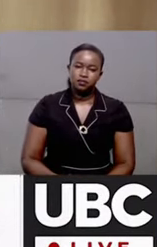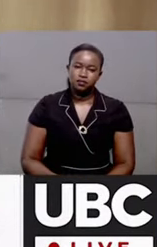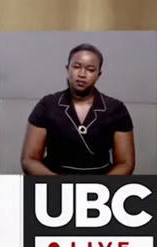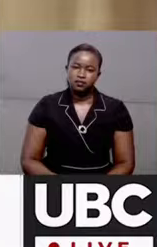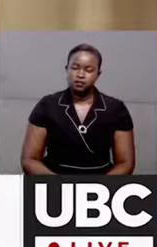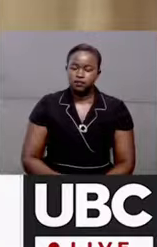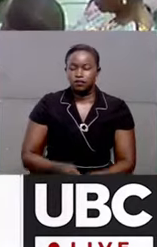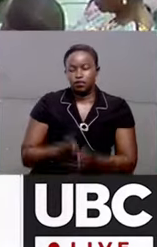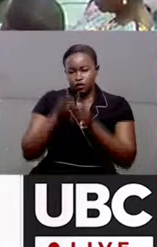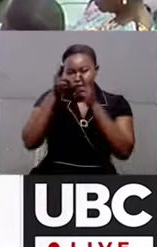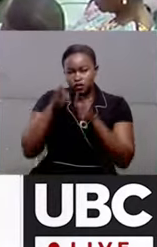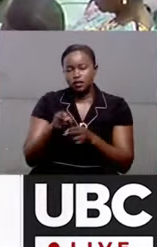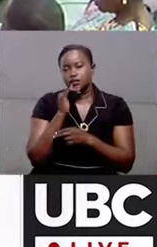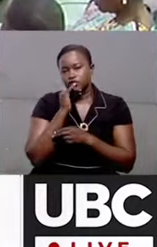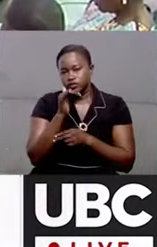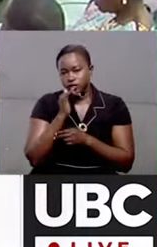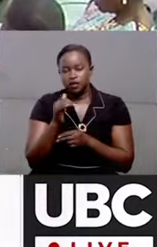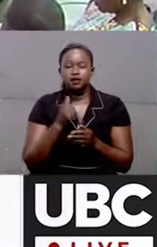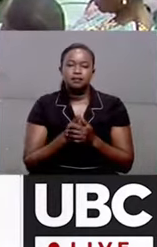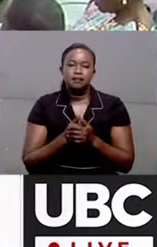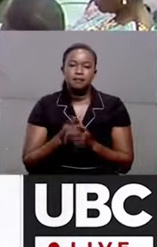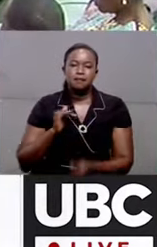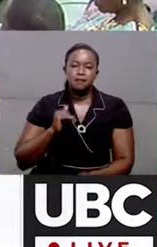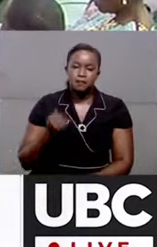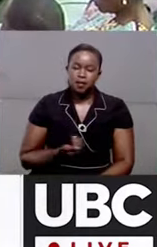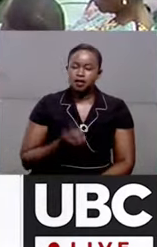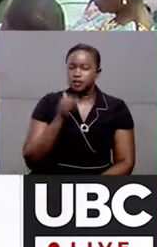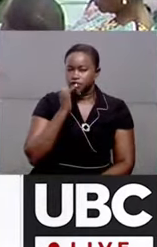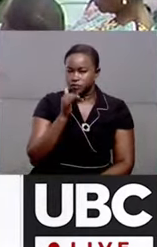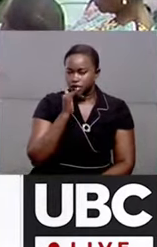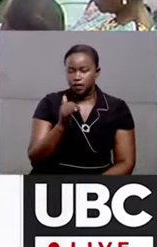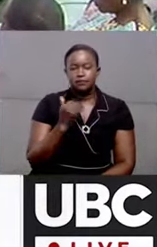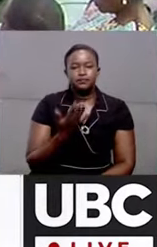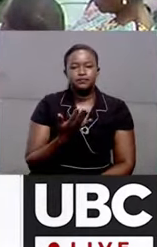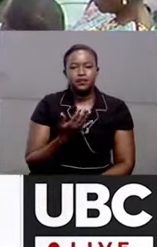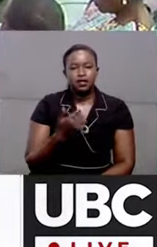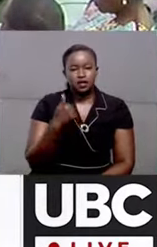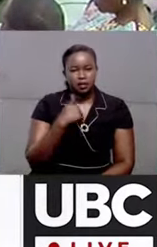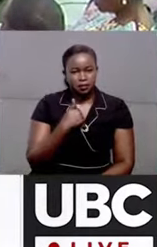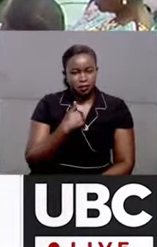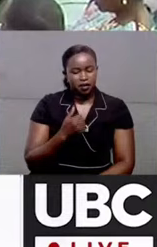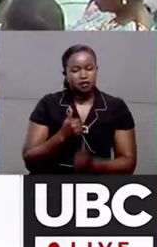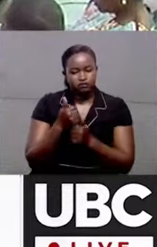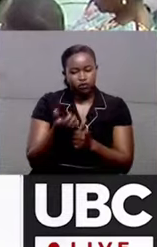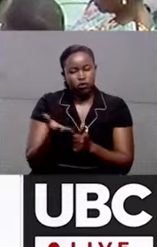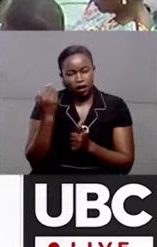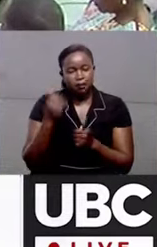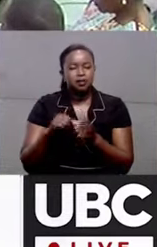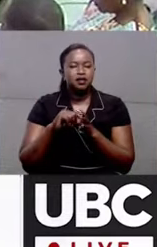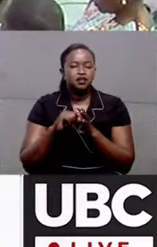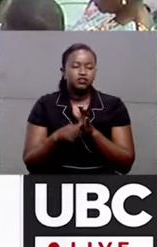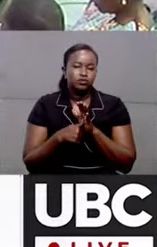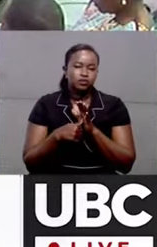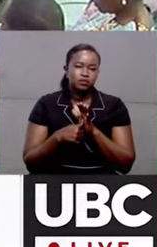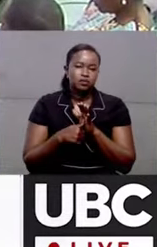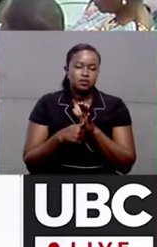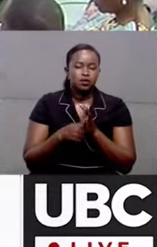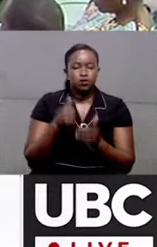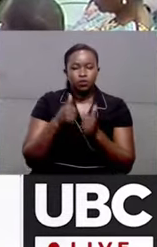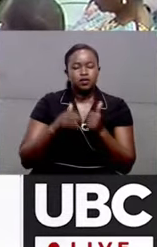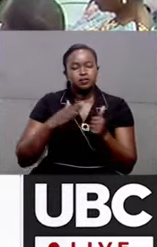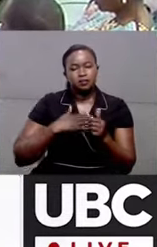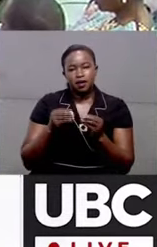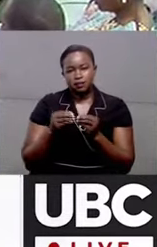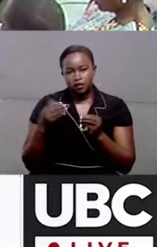Honorable Speaker. Madam Speaker, I was following up on a matter that my brother,